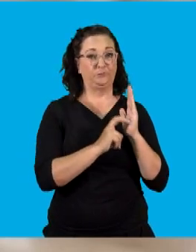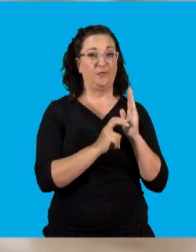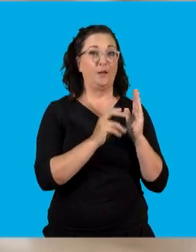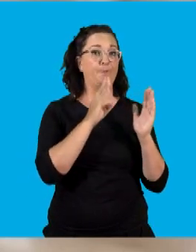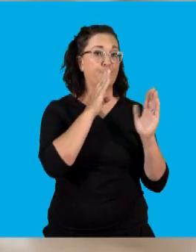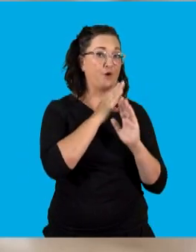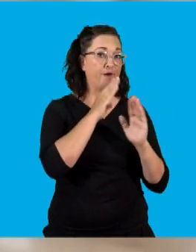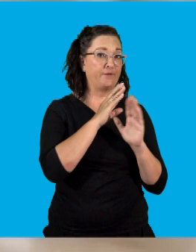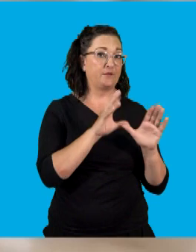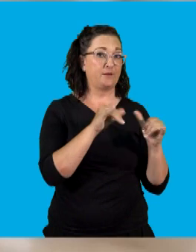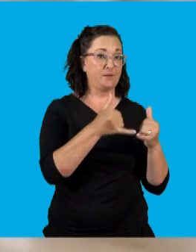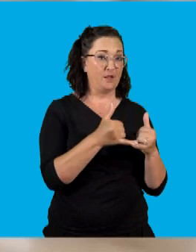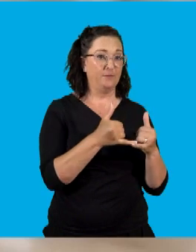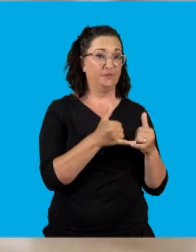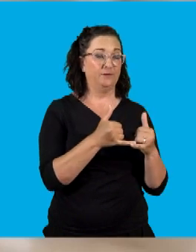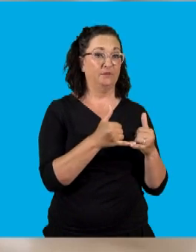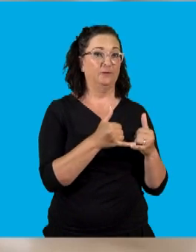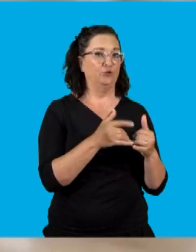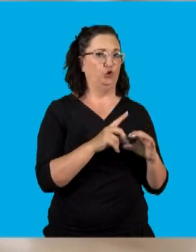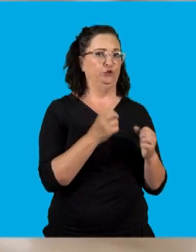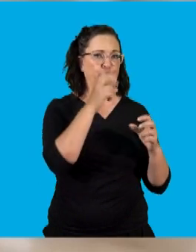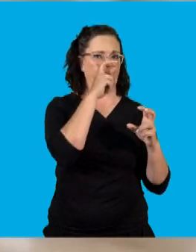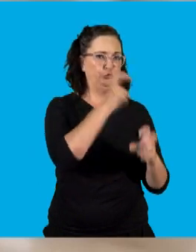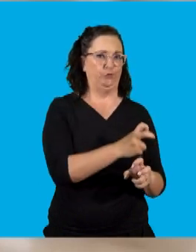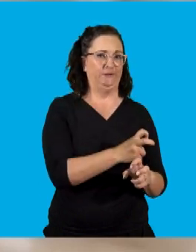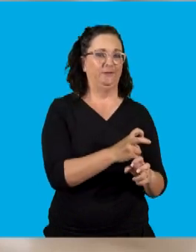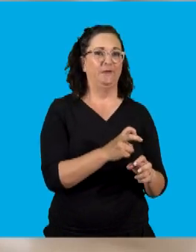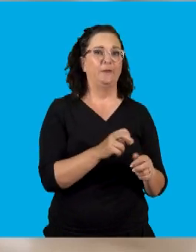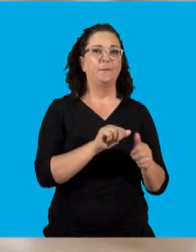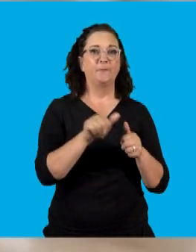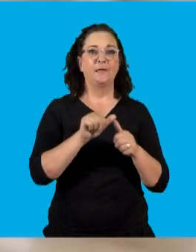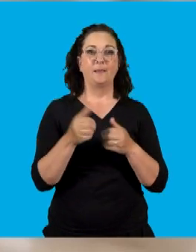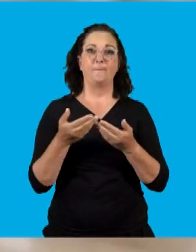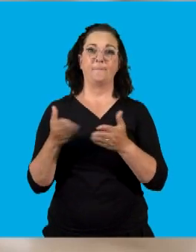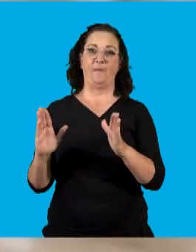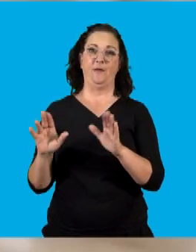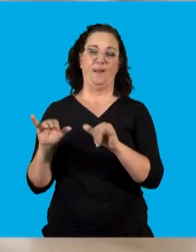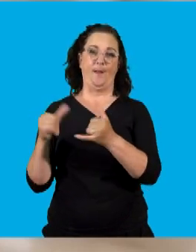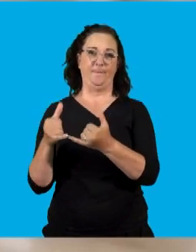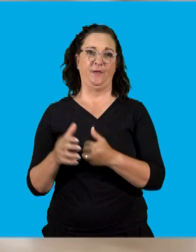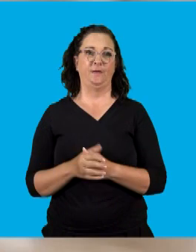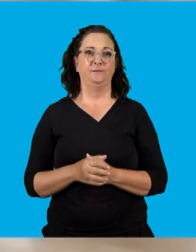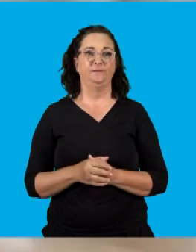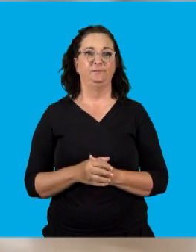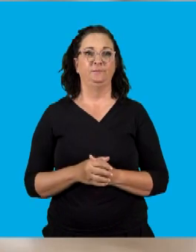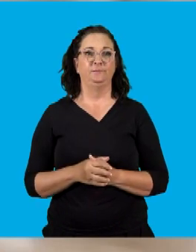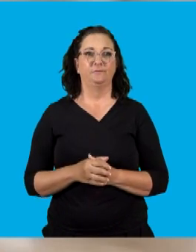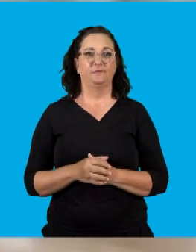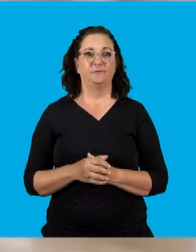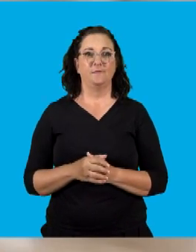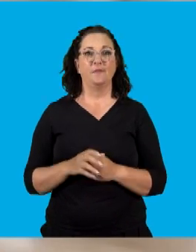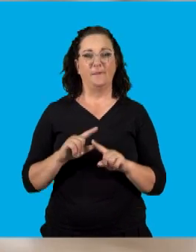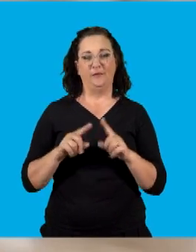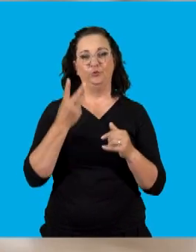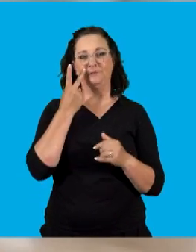a private company are less stricter than those of starting a public company. But we'll get to that